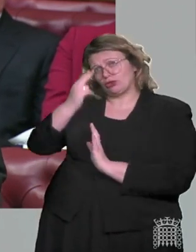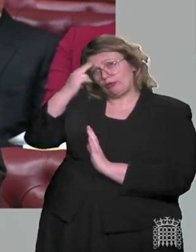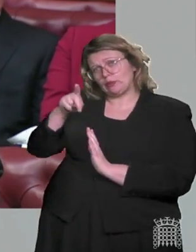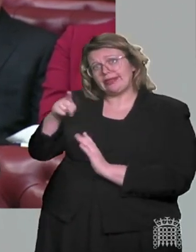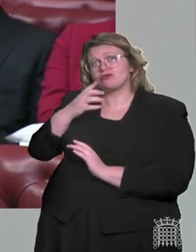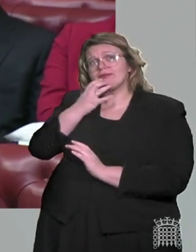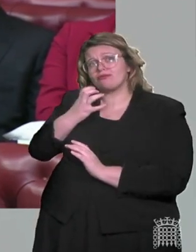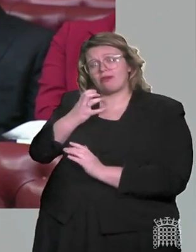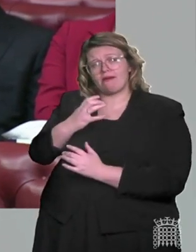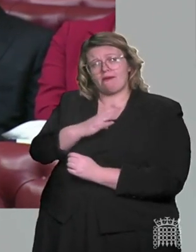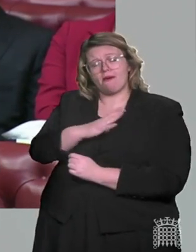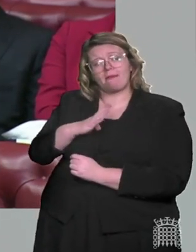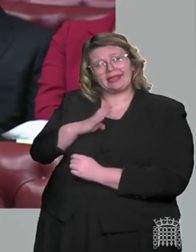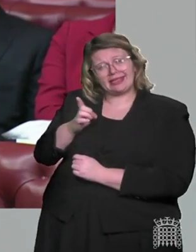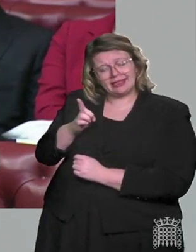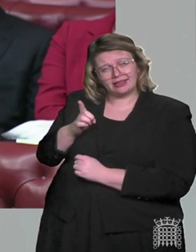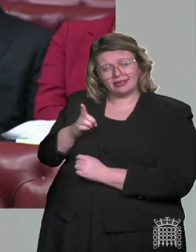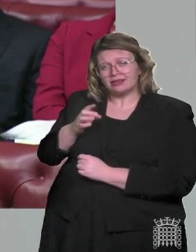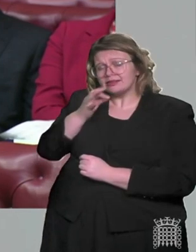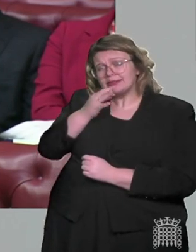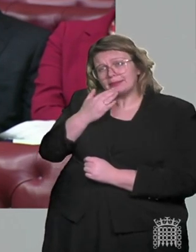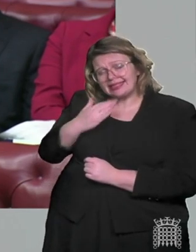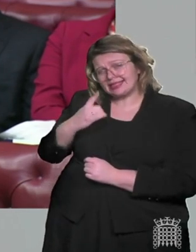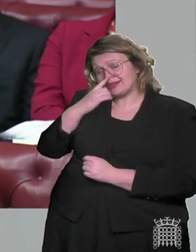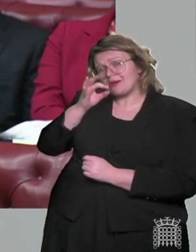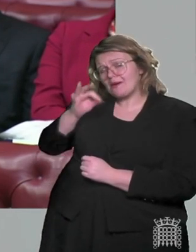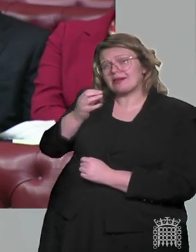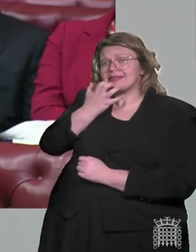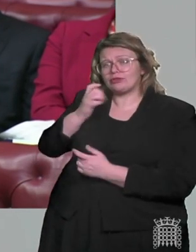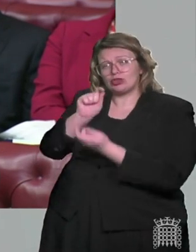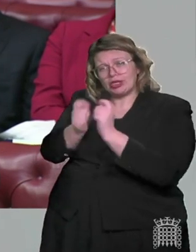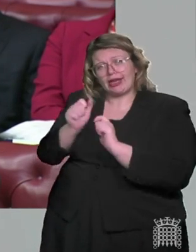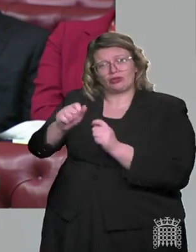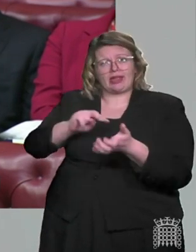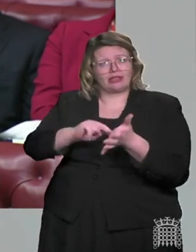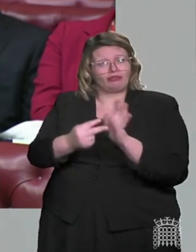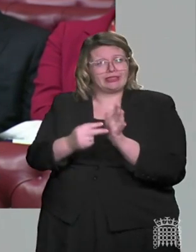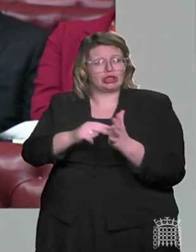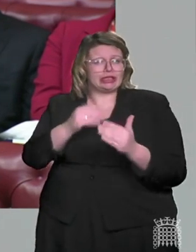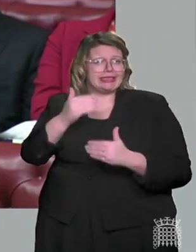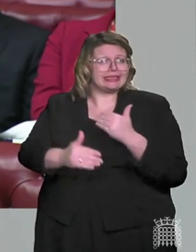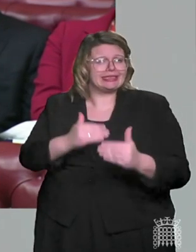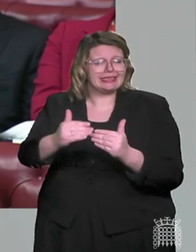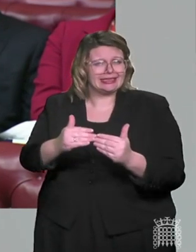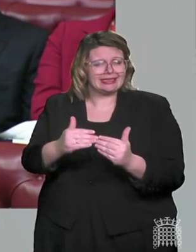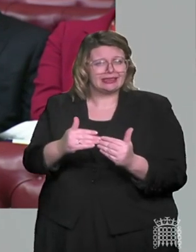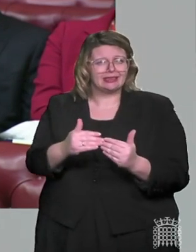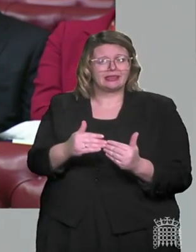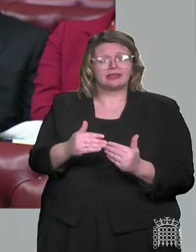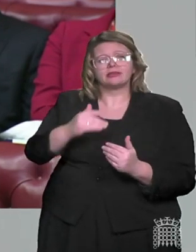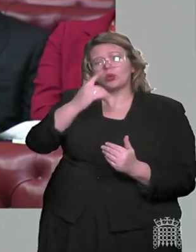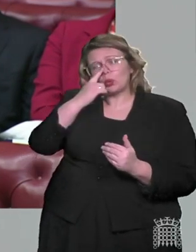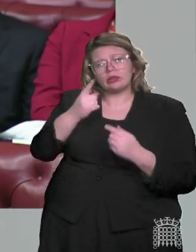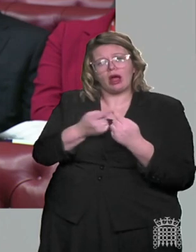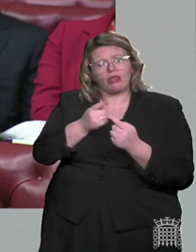therefore take action to promote a change of strategy by the Israelis, taking up the other measures that